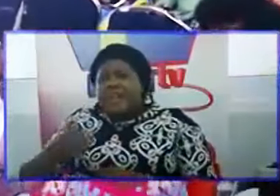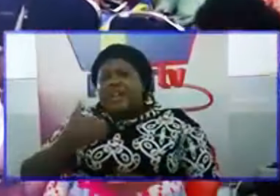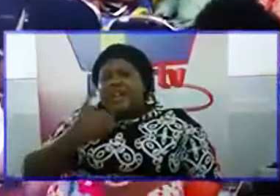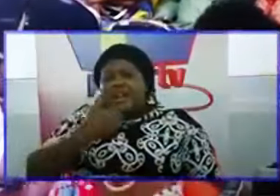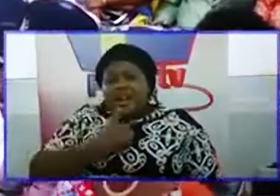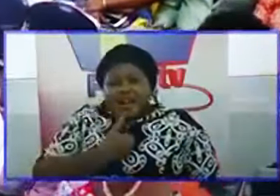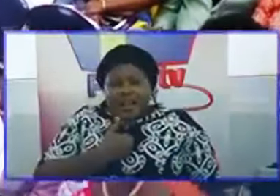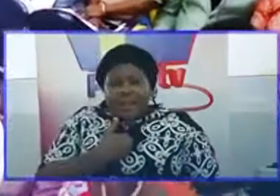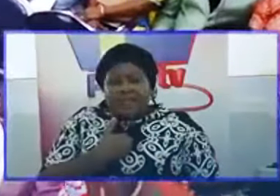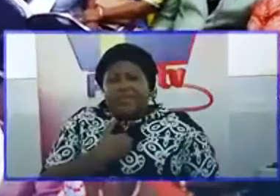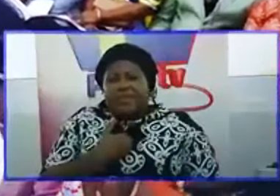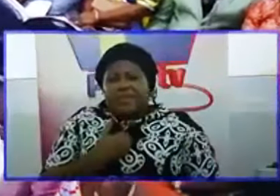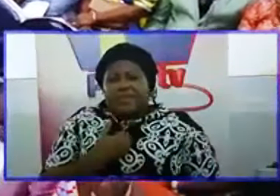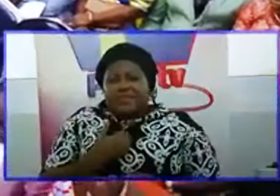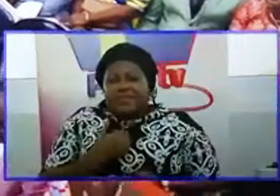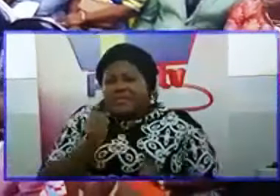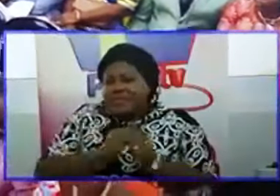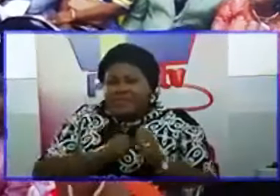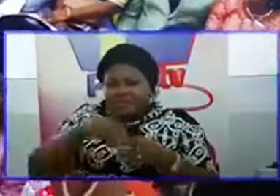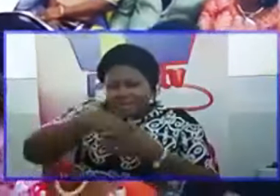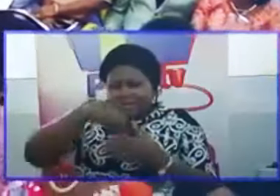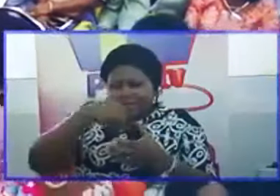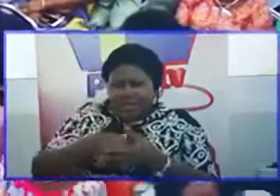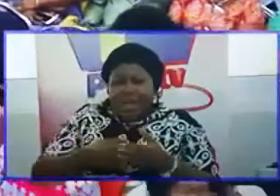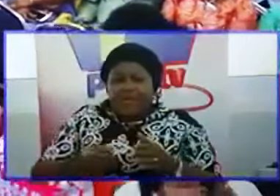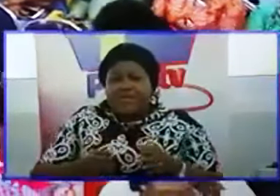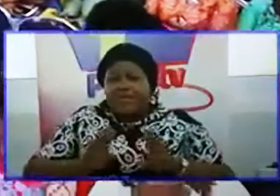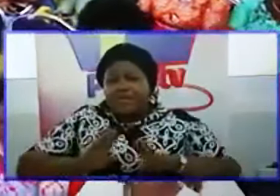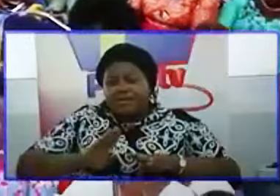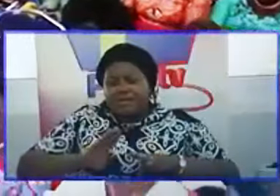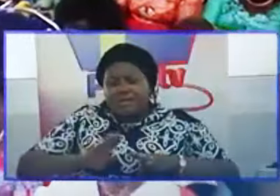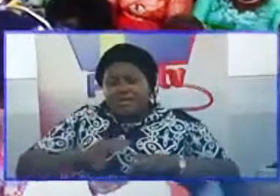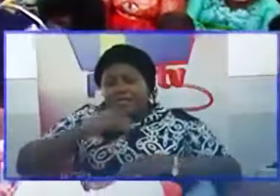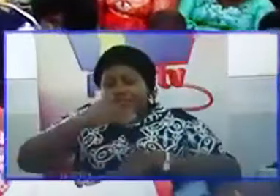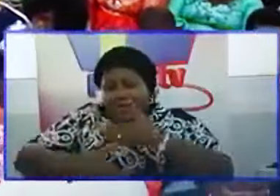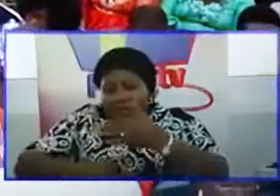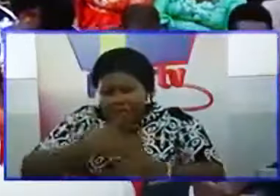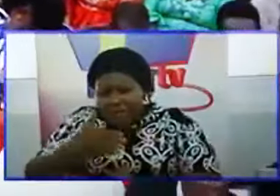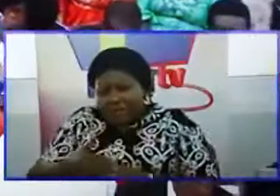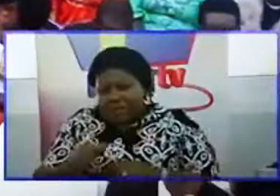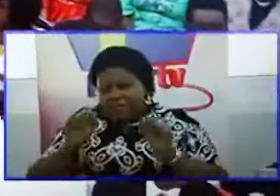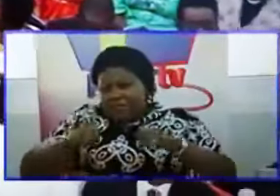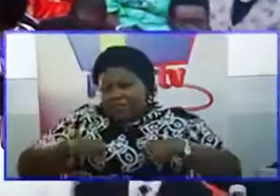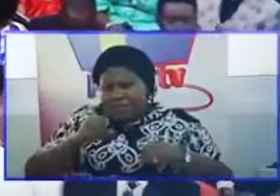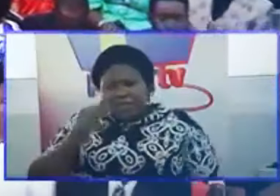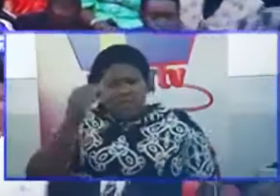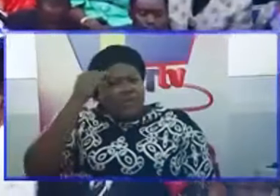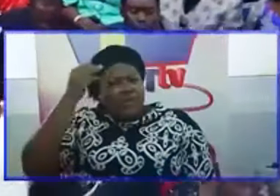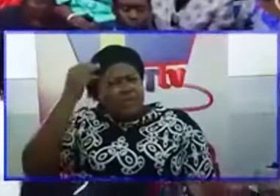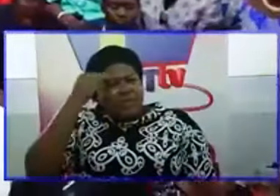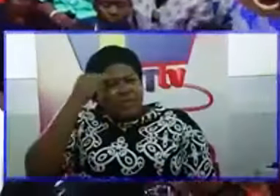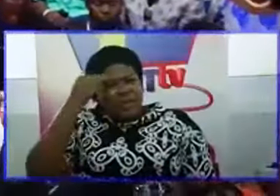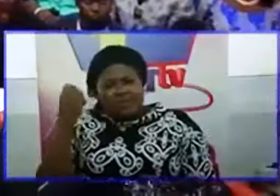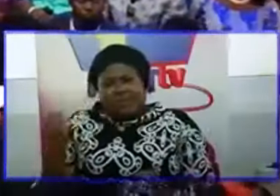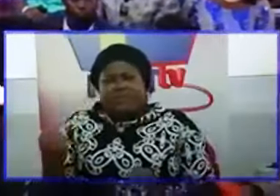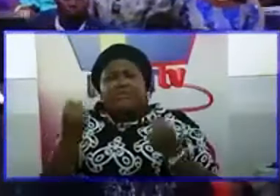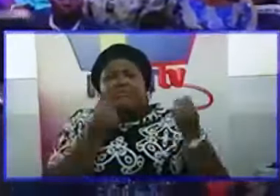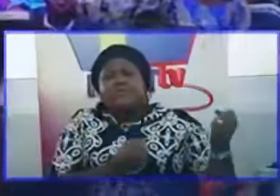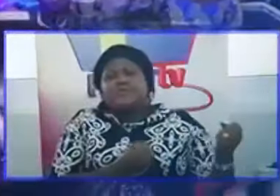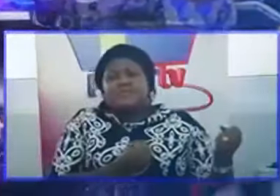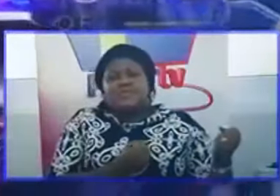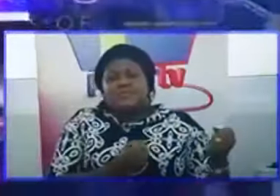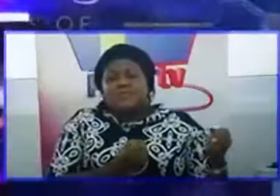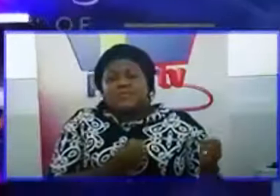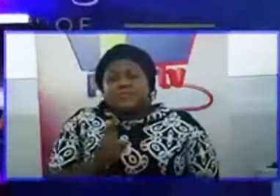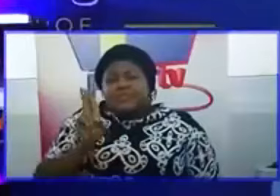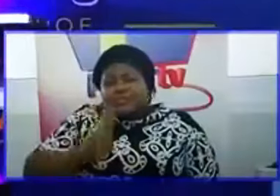been granted graces, abilities, the power of mind and strength for use